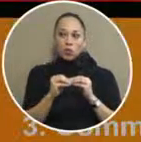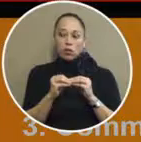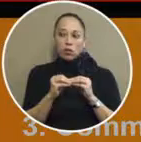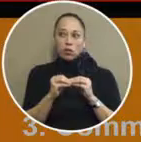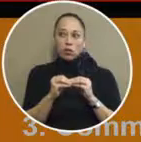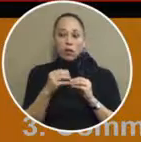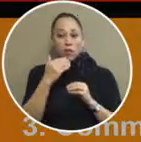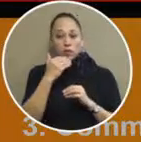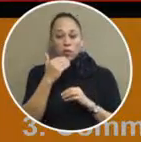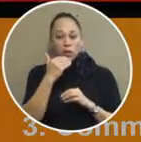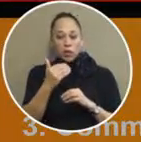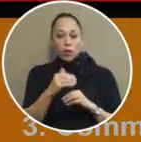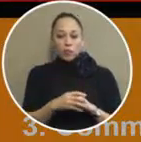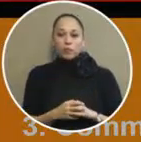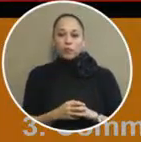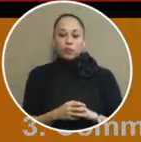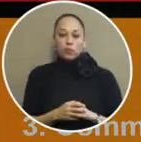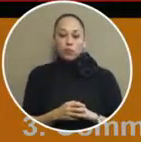Thank you.